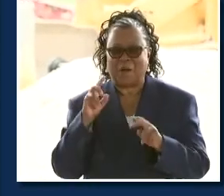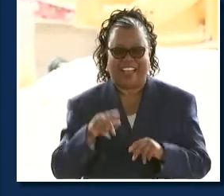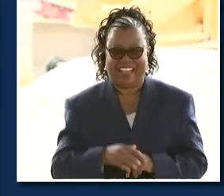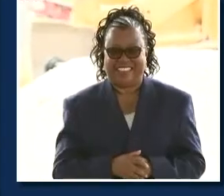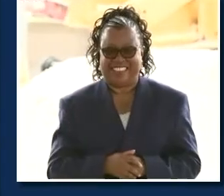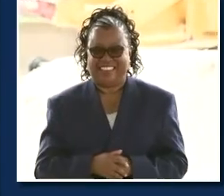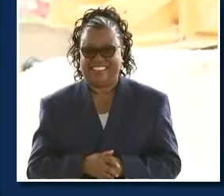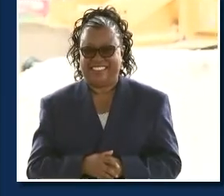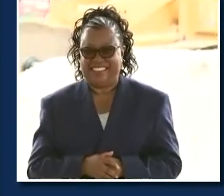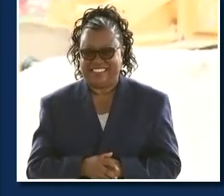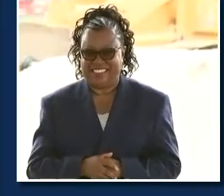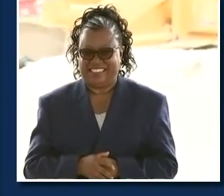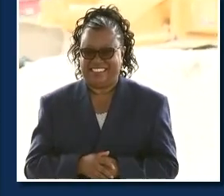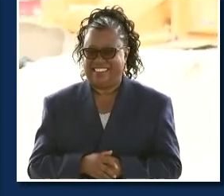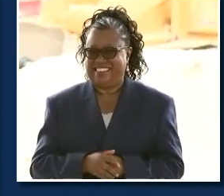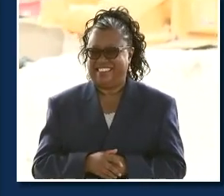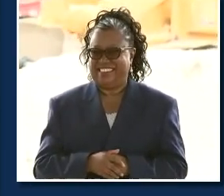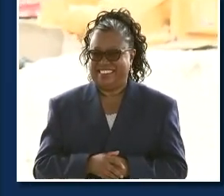Too far south.